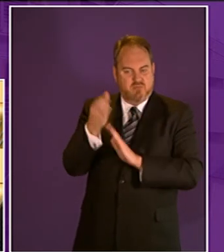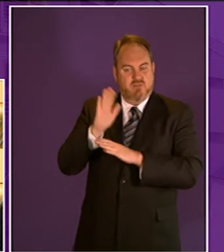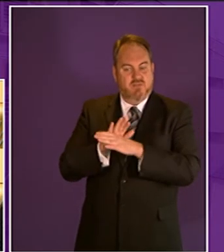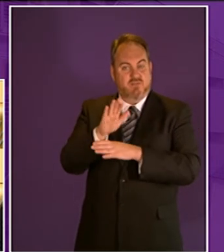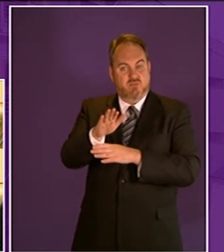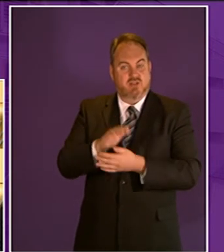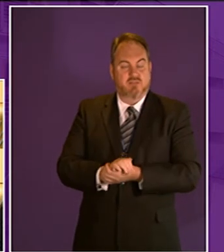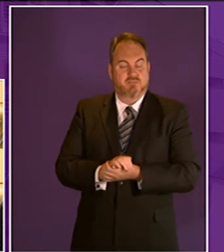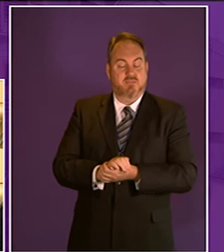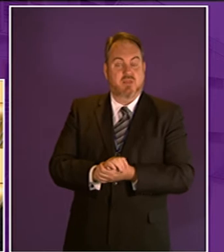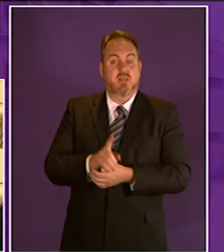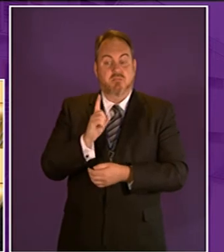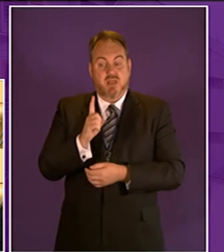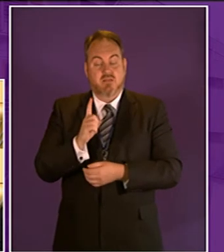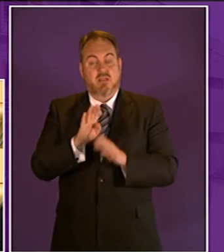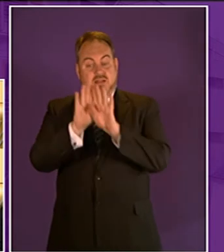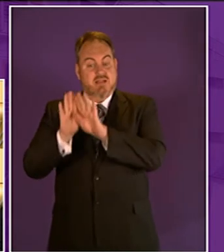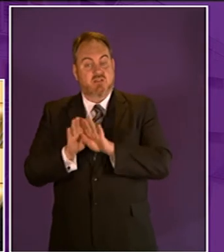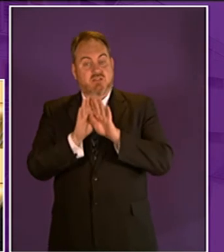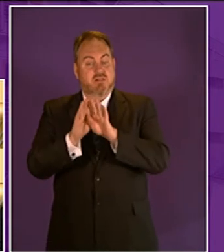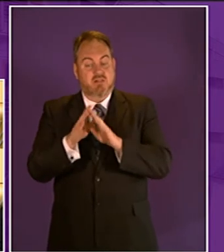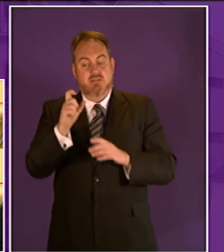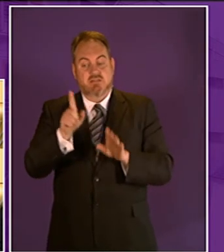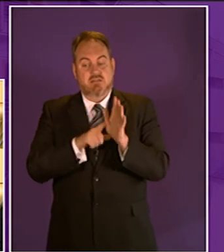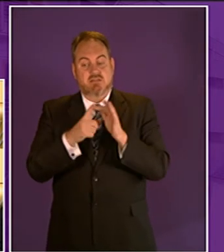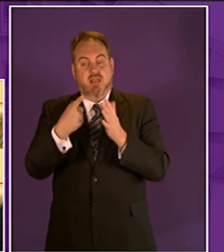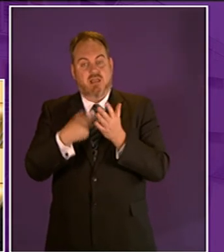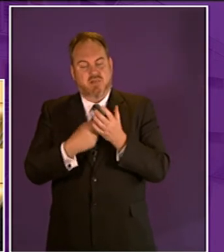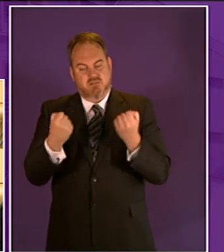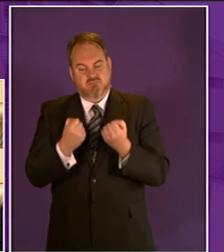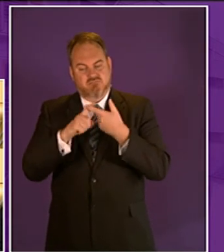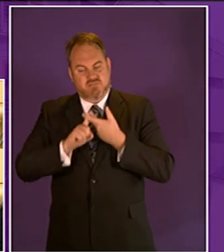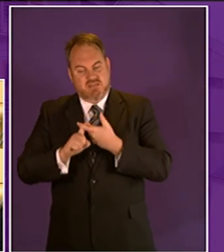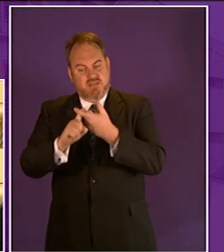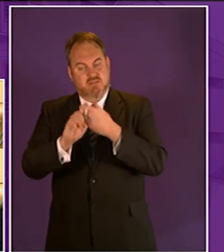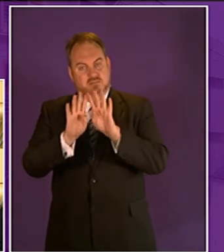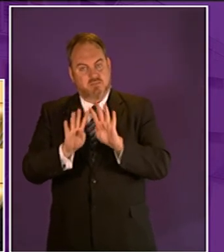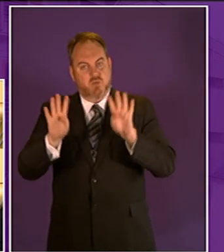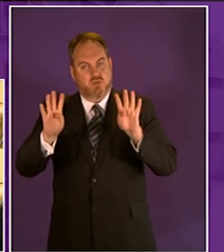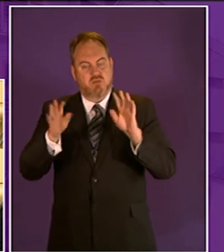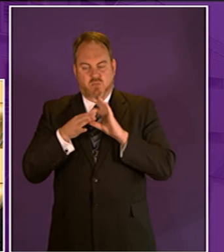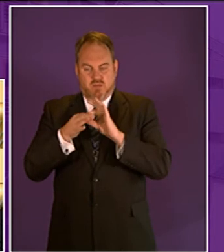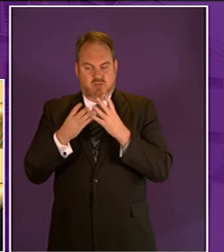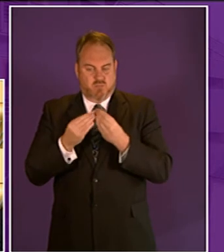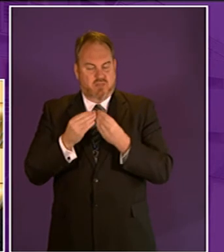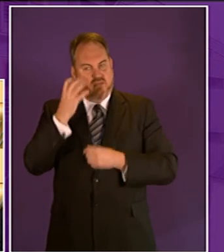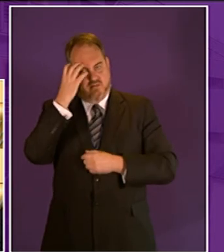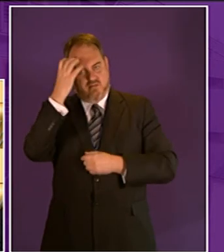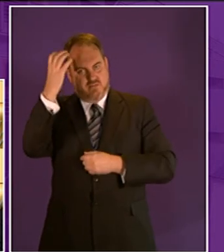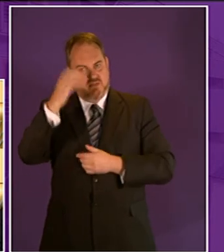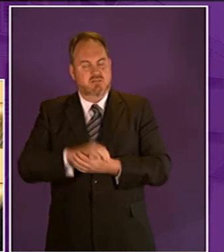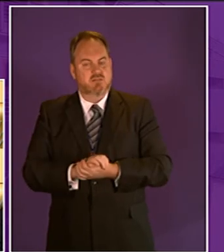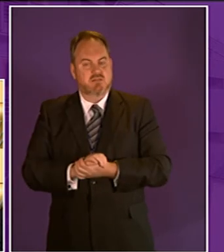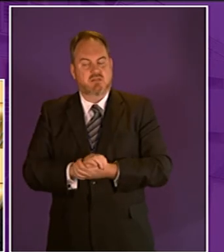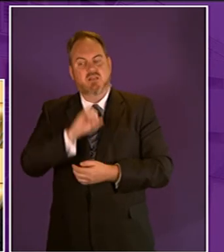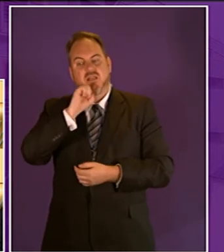finally, the National Cyber Resilience Leaders Board, which I mentioned earlier, the Cabinet Secretary for Justice is chairing, is